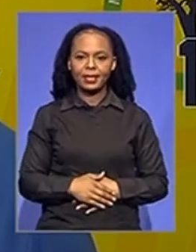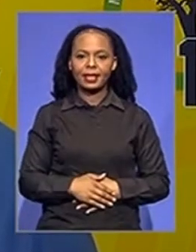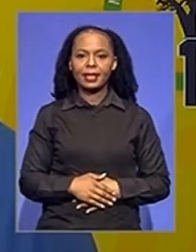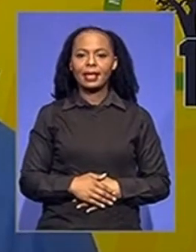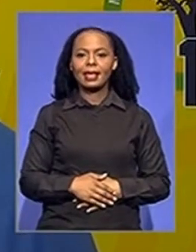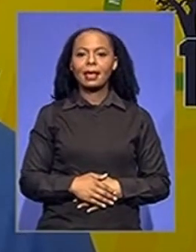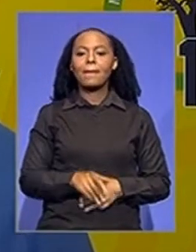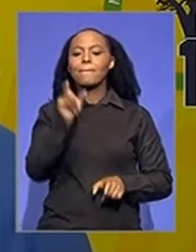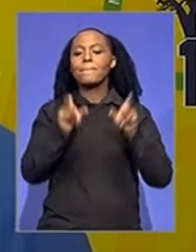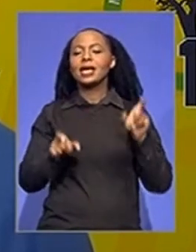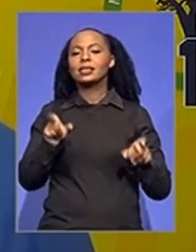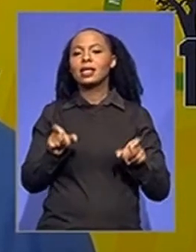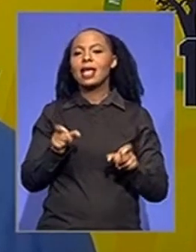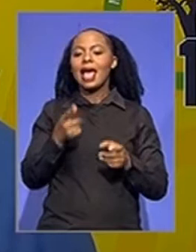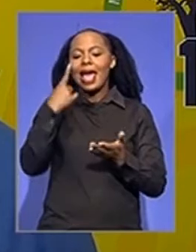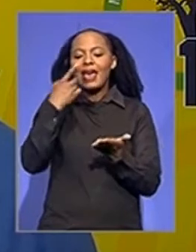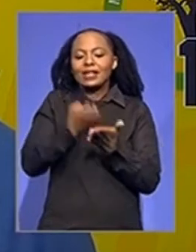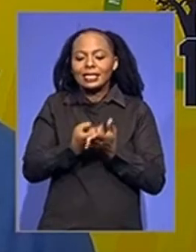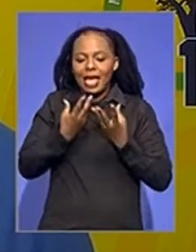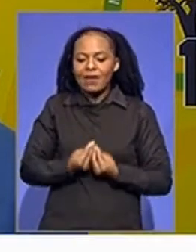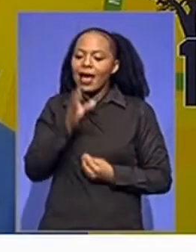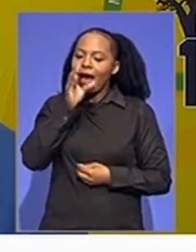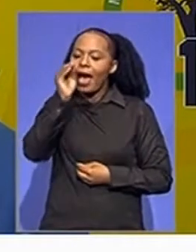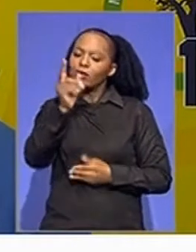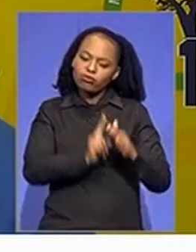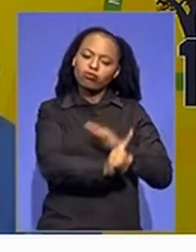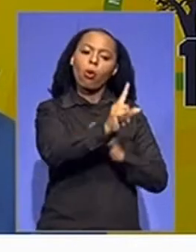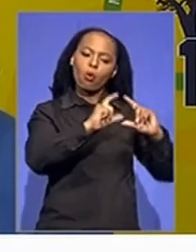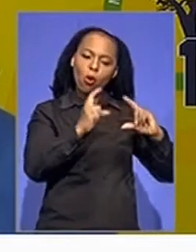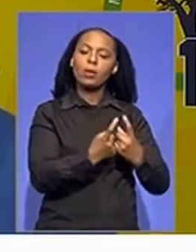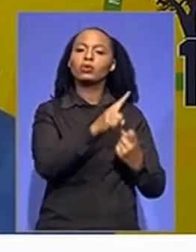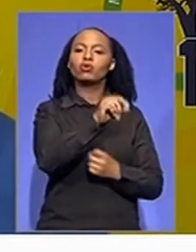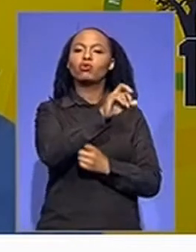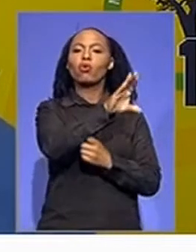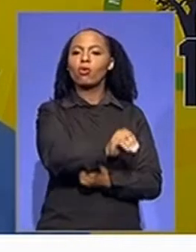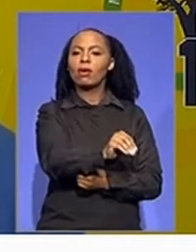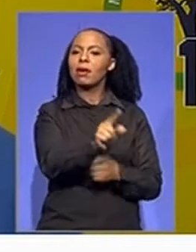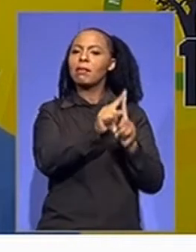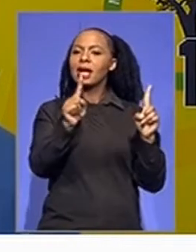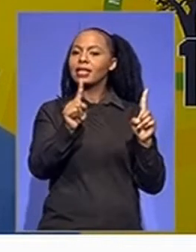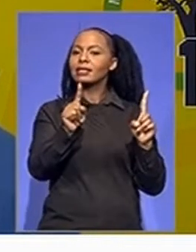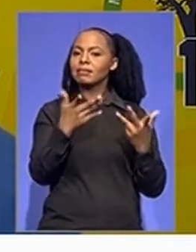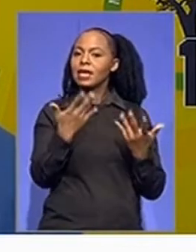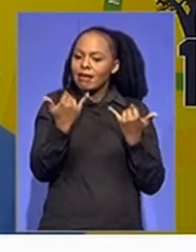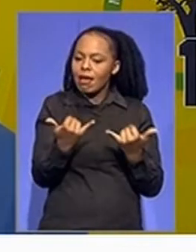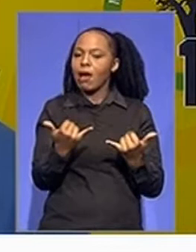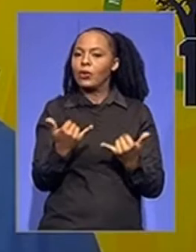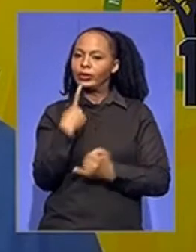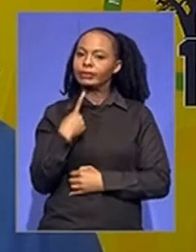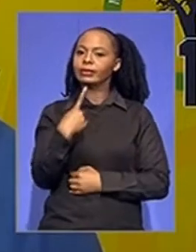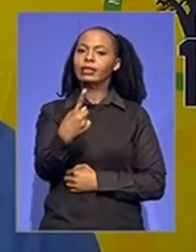go to the inquiry to present their evidence. So our attitude is that if anybody